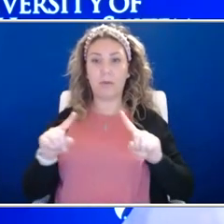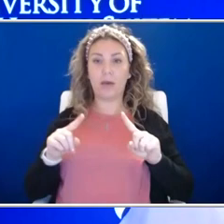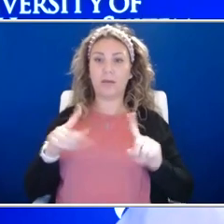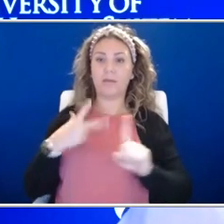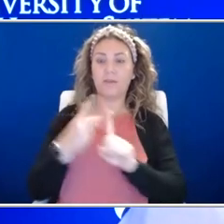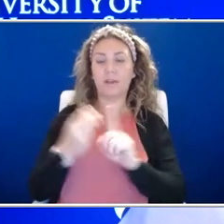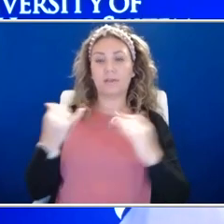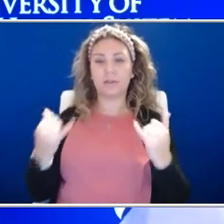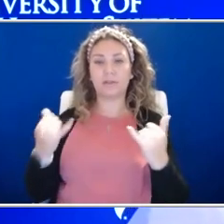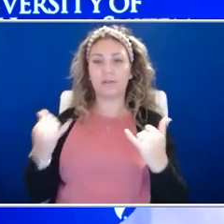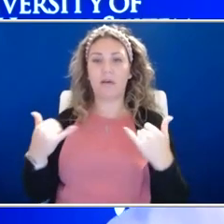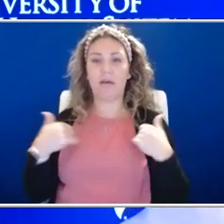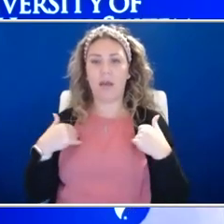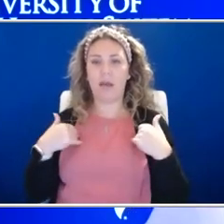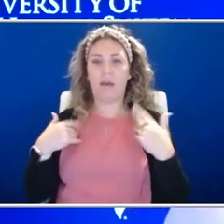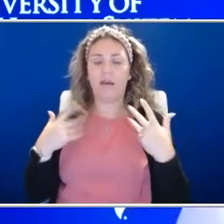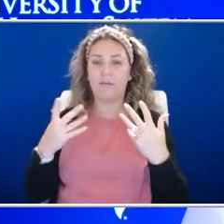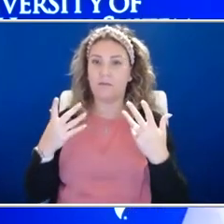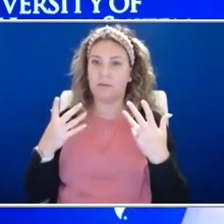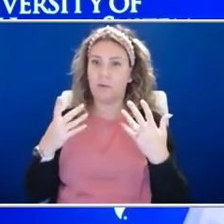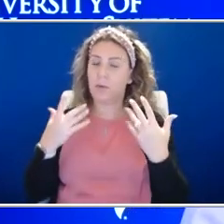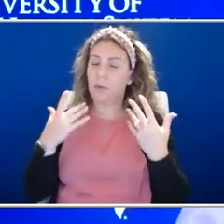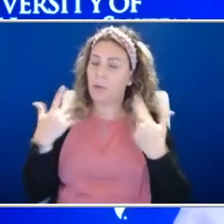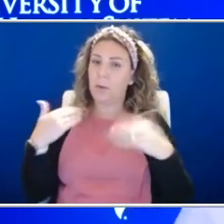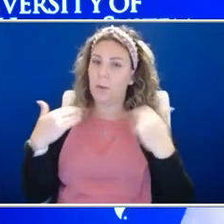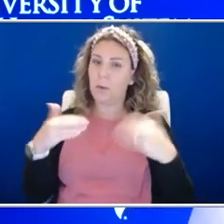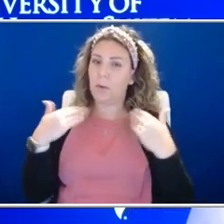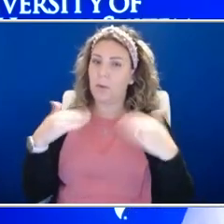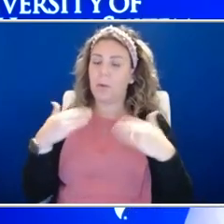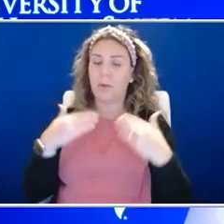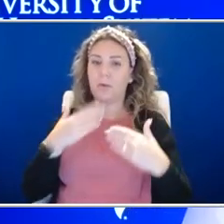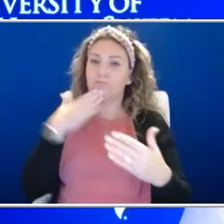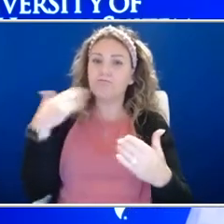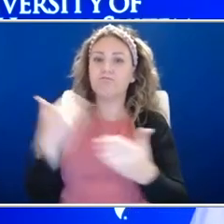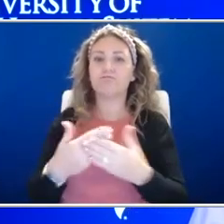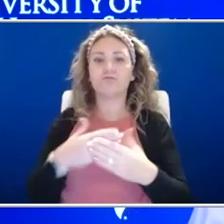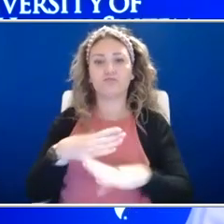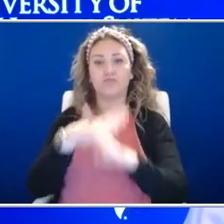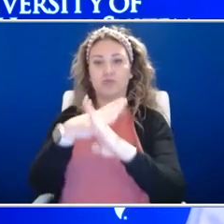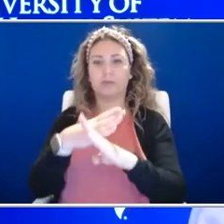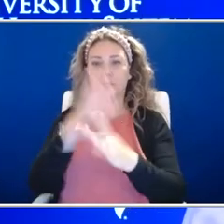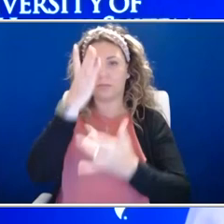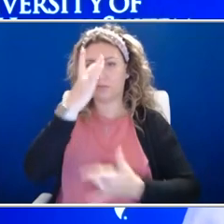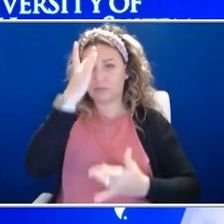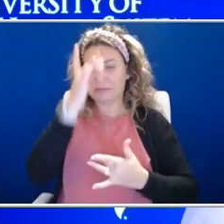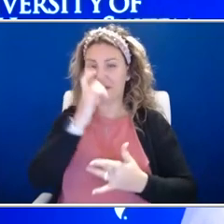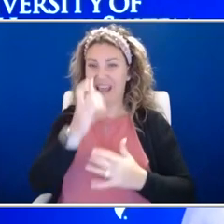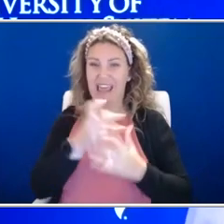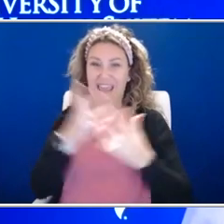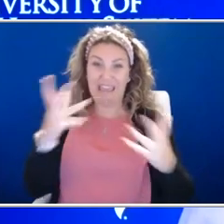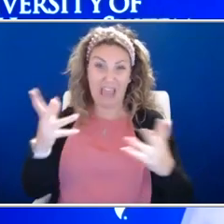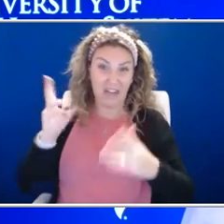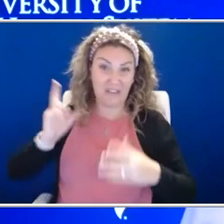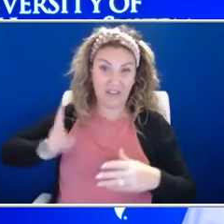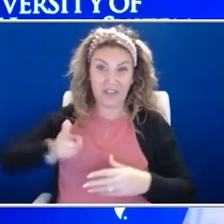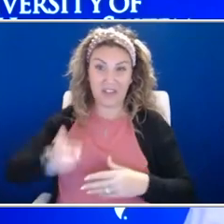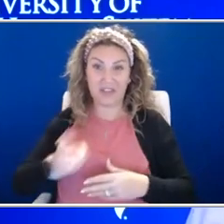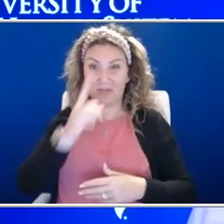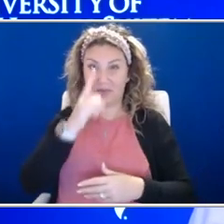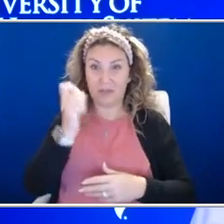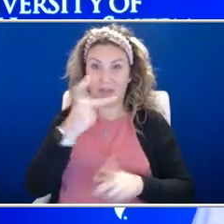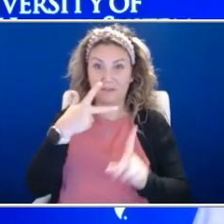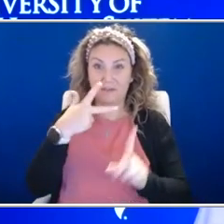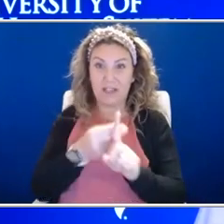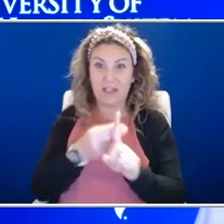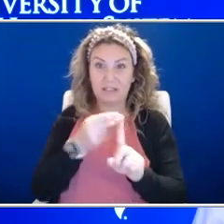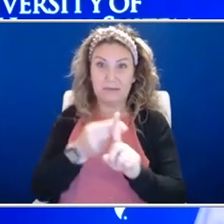have are exceptionally well at protecting against disease. And we don't have a lot of history with that because the vaccines came out before we were born, so we